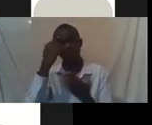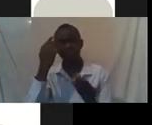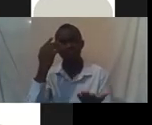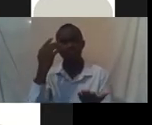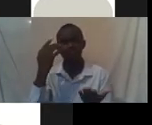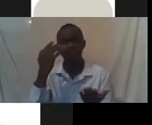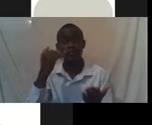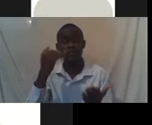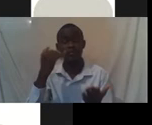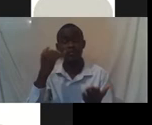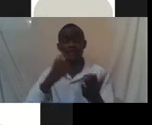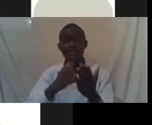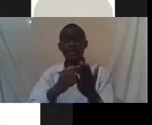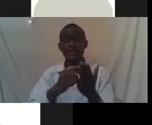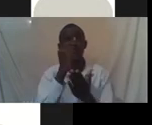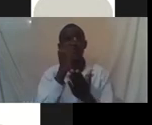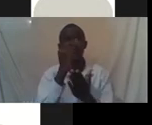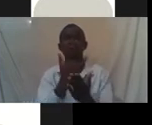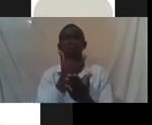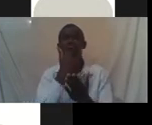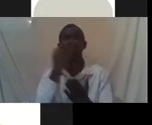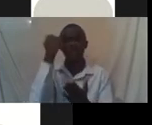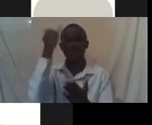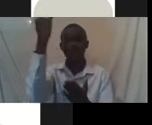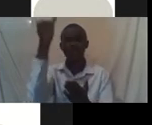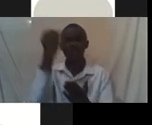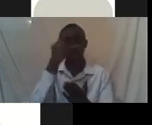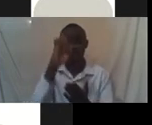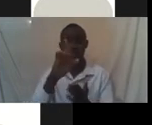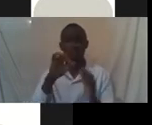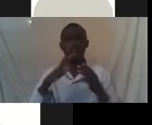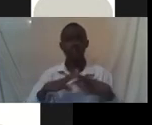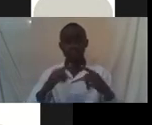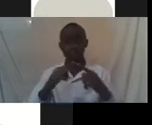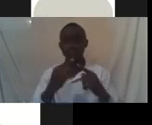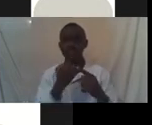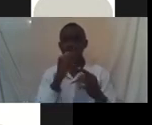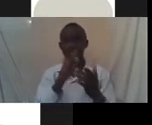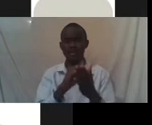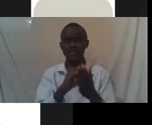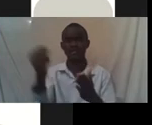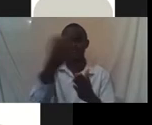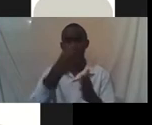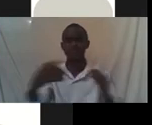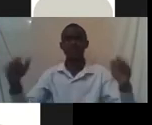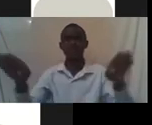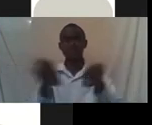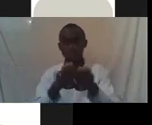it is a wrong idea for anybody to say they have closed the door on such a fundamental